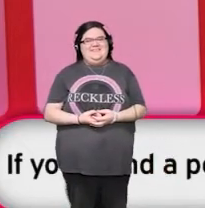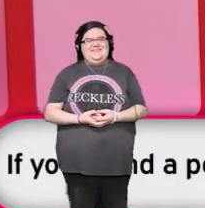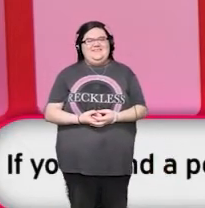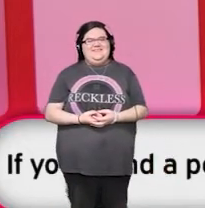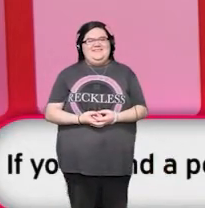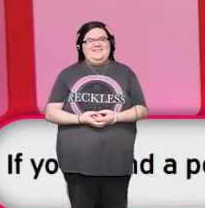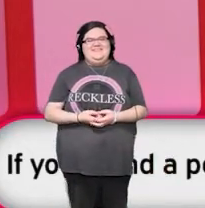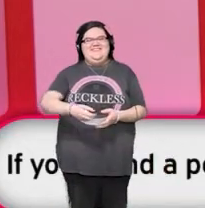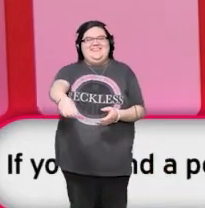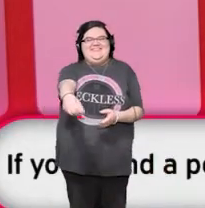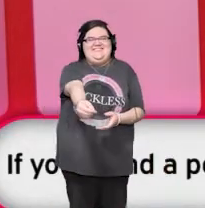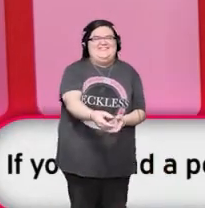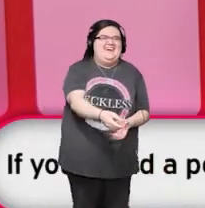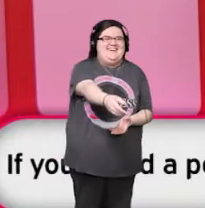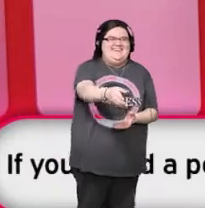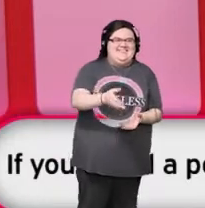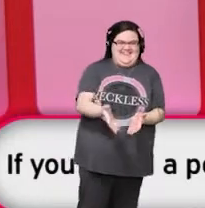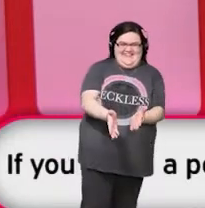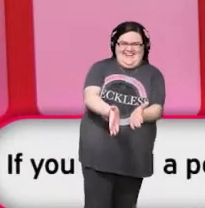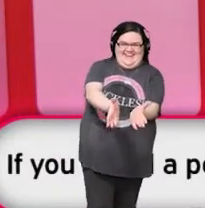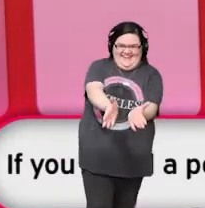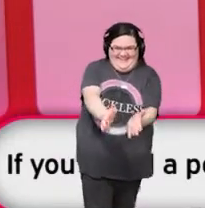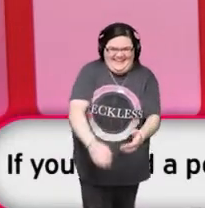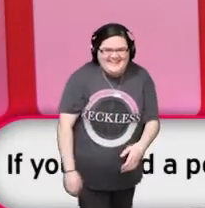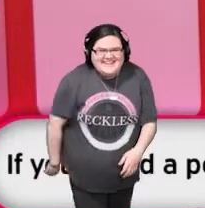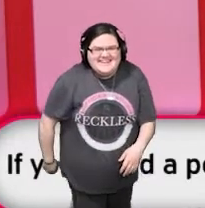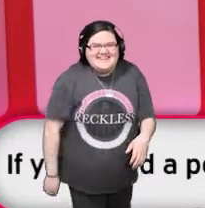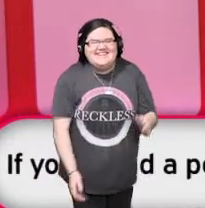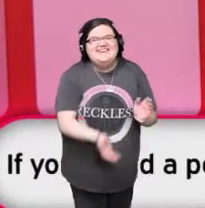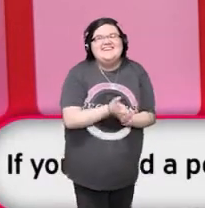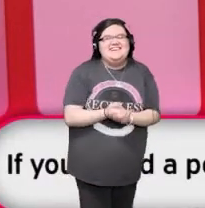the files.